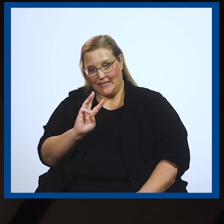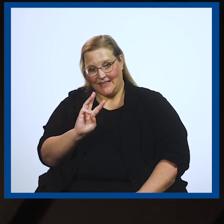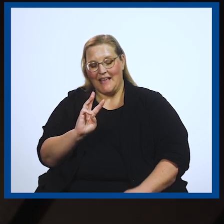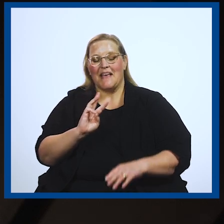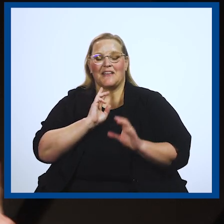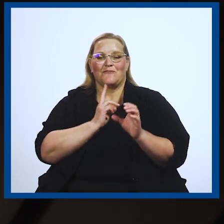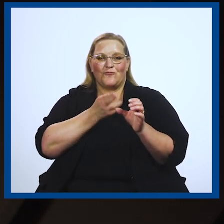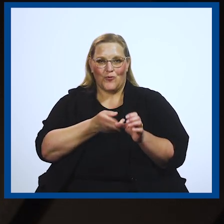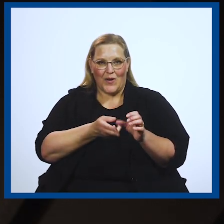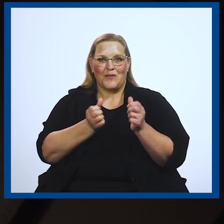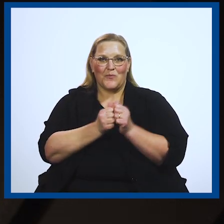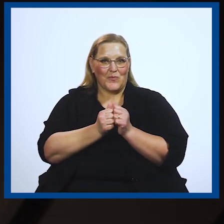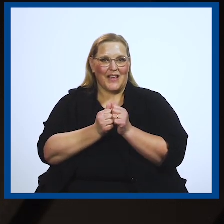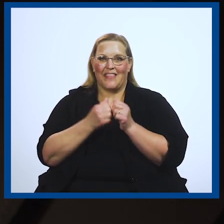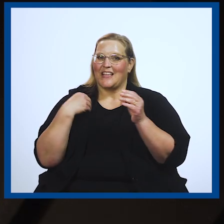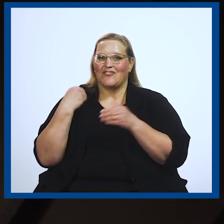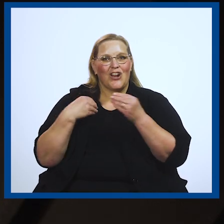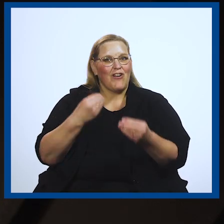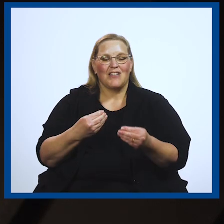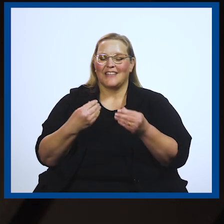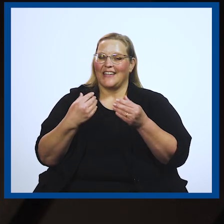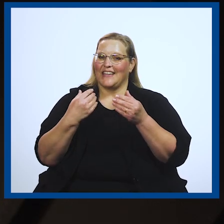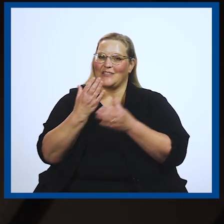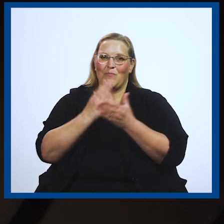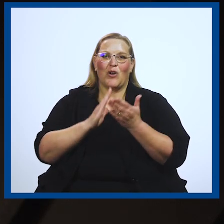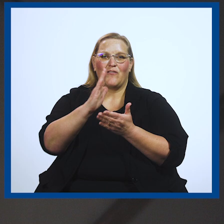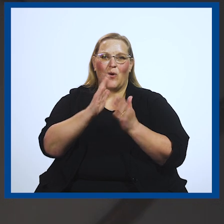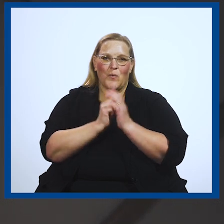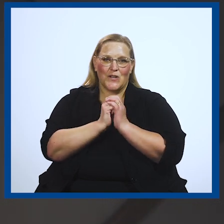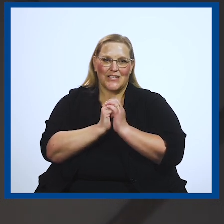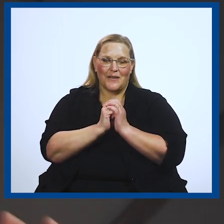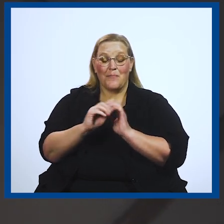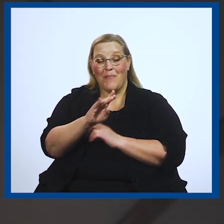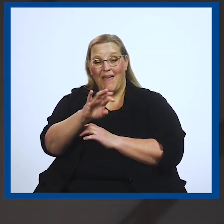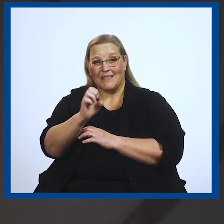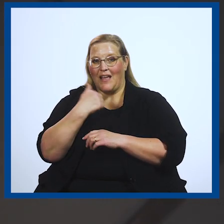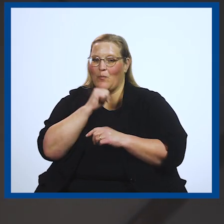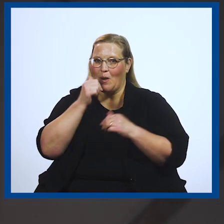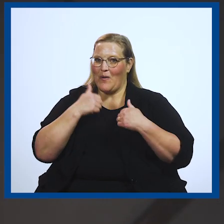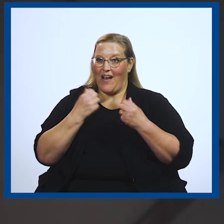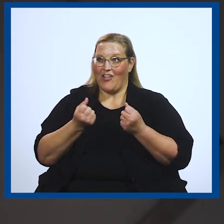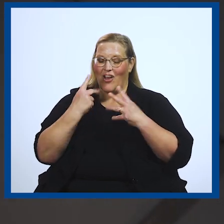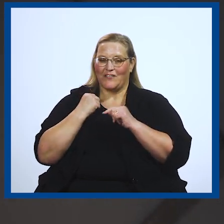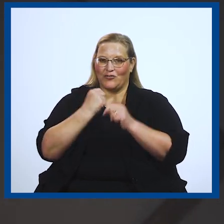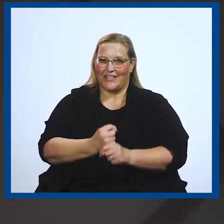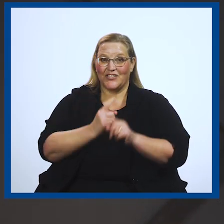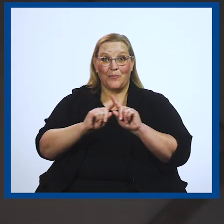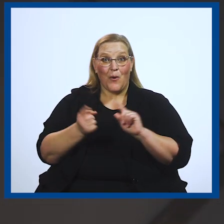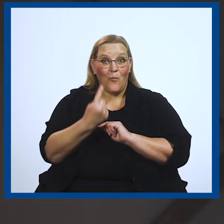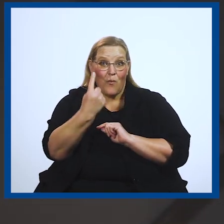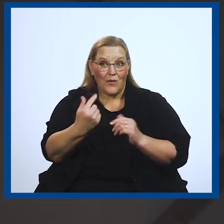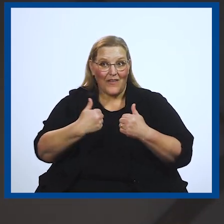56316 and join in with generosity as part of your worship. At Bayside, we don't have many traditions, but one